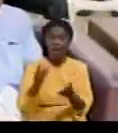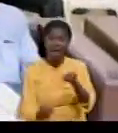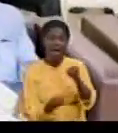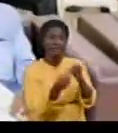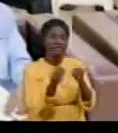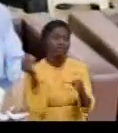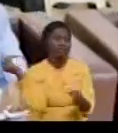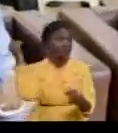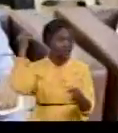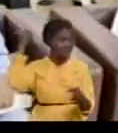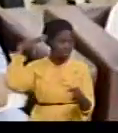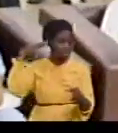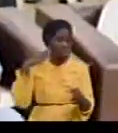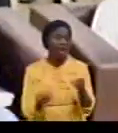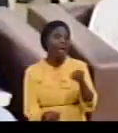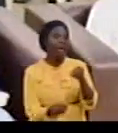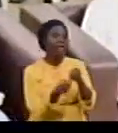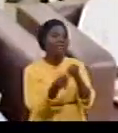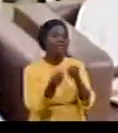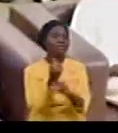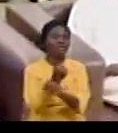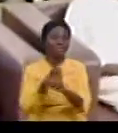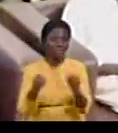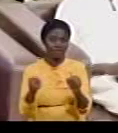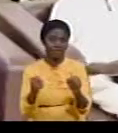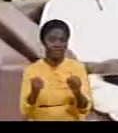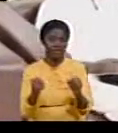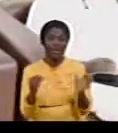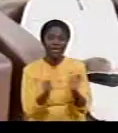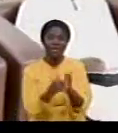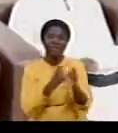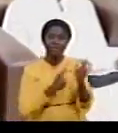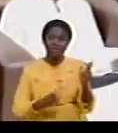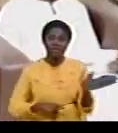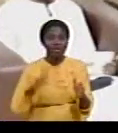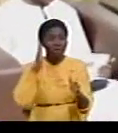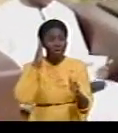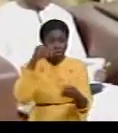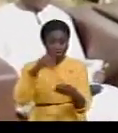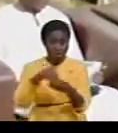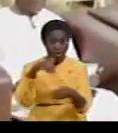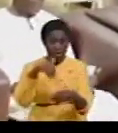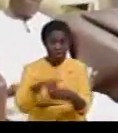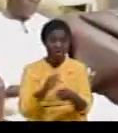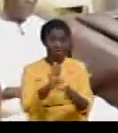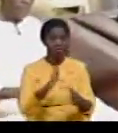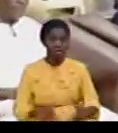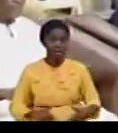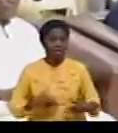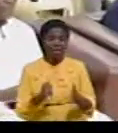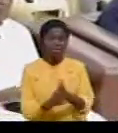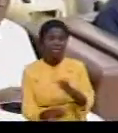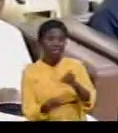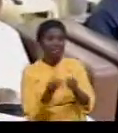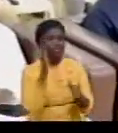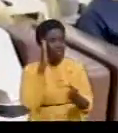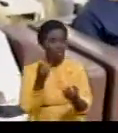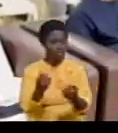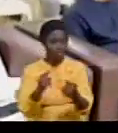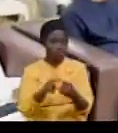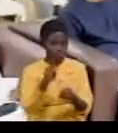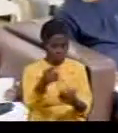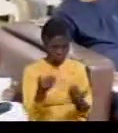grace, additional salvation that the Lord will put in your life, that addition will come to you